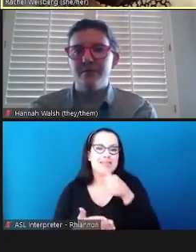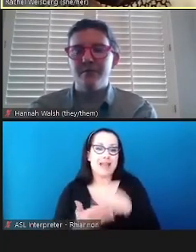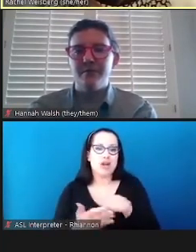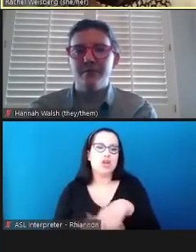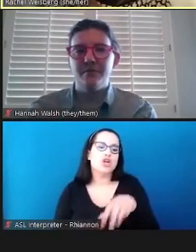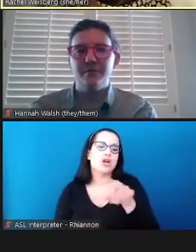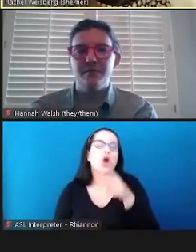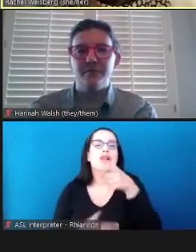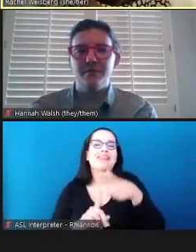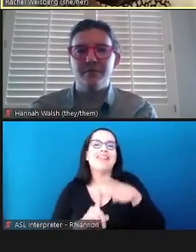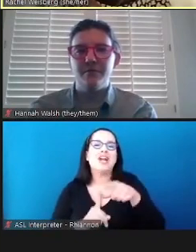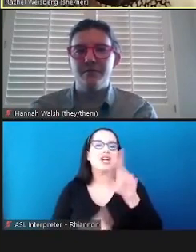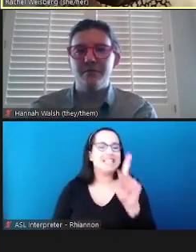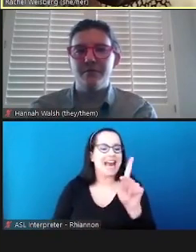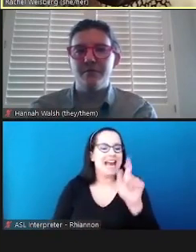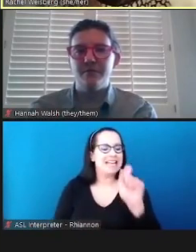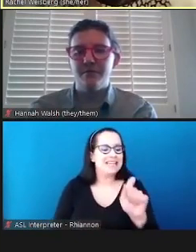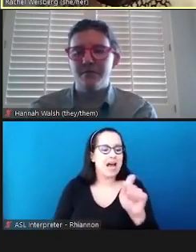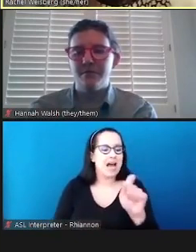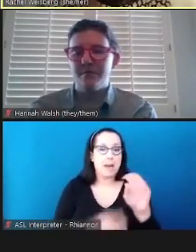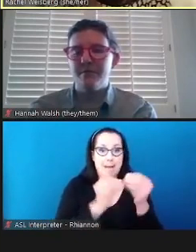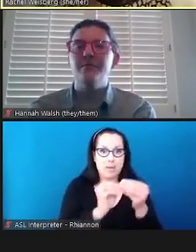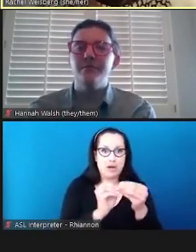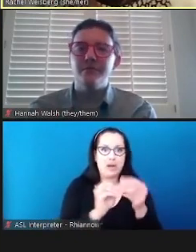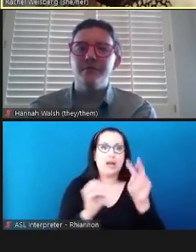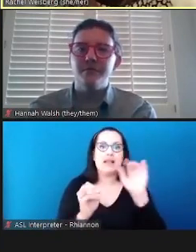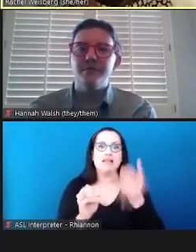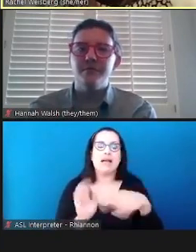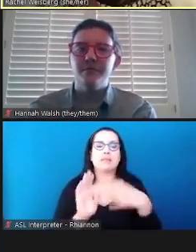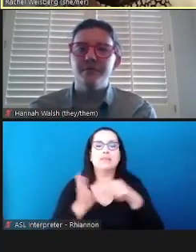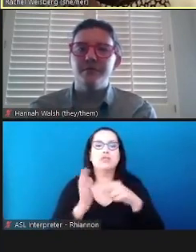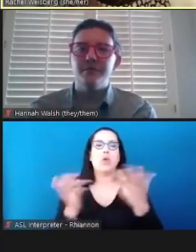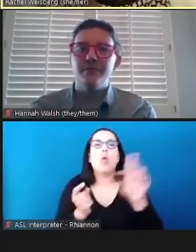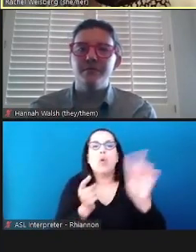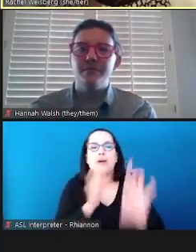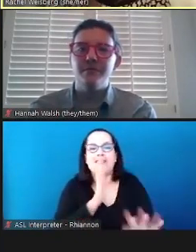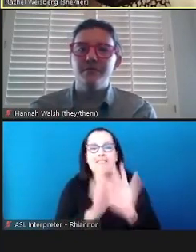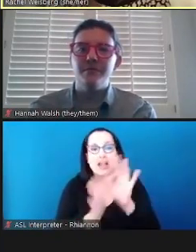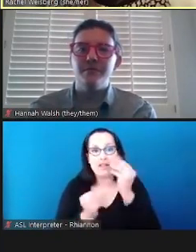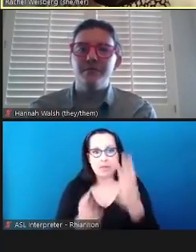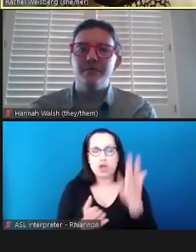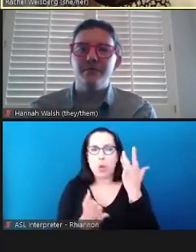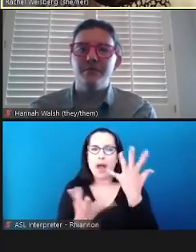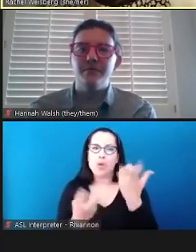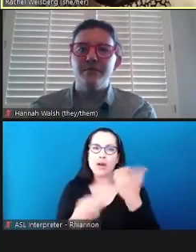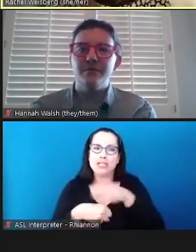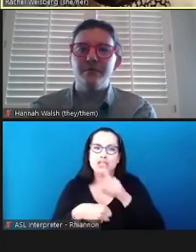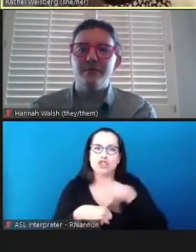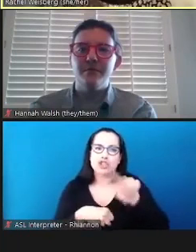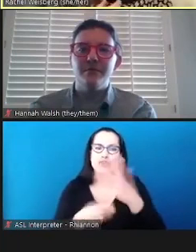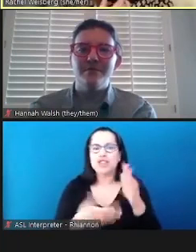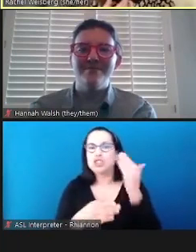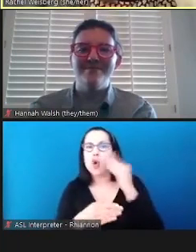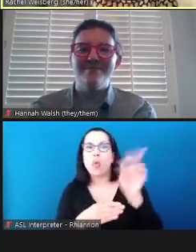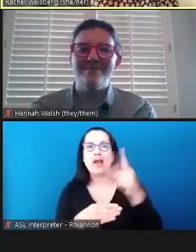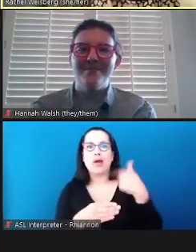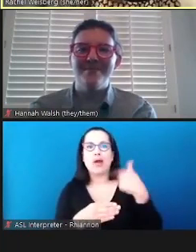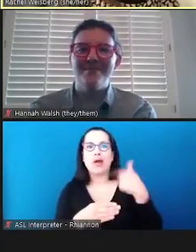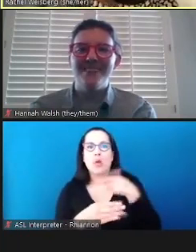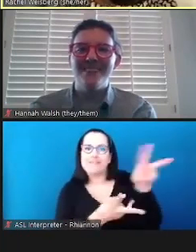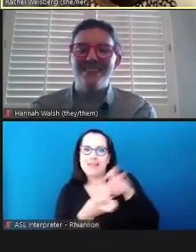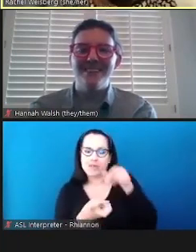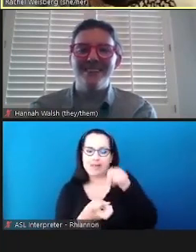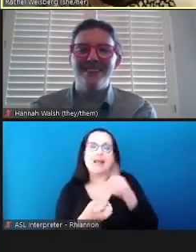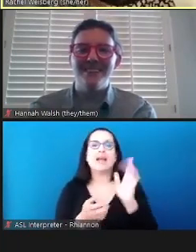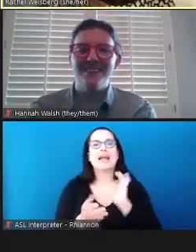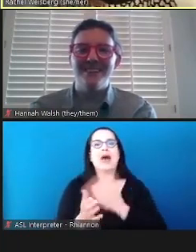then a number. That all refers to where we got this information, because we wanted to make sure you all have where we got, like where our primary